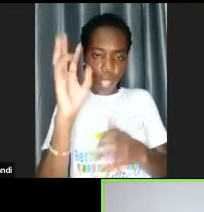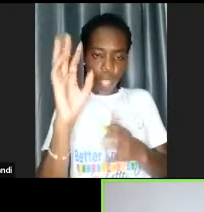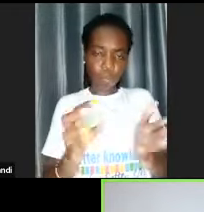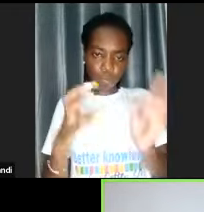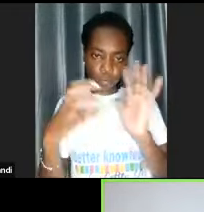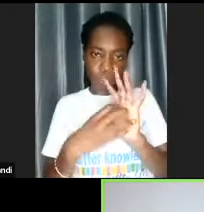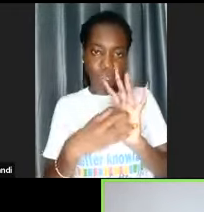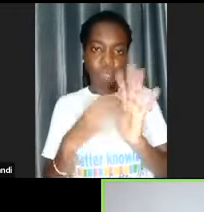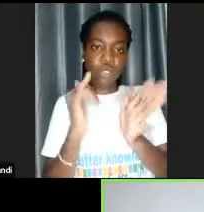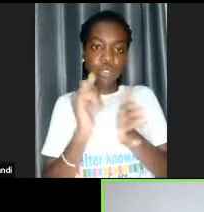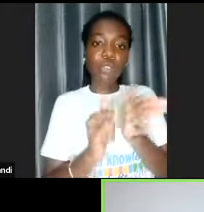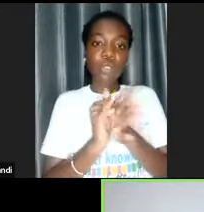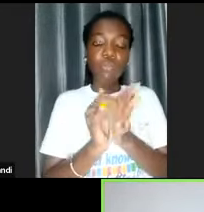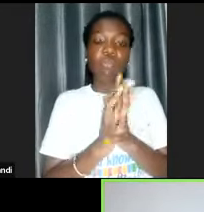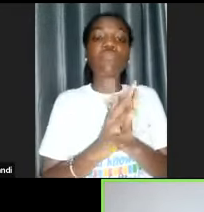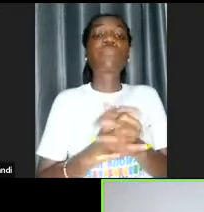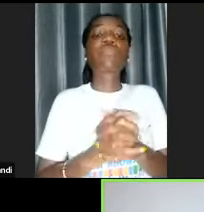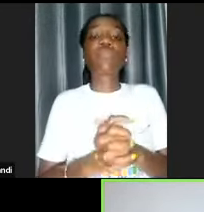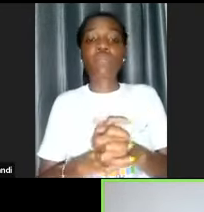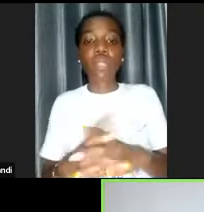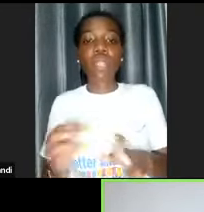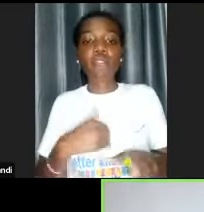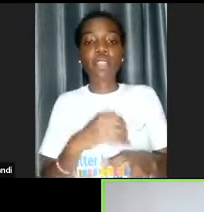Somebody is asking for notes.